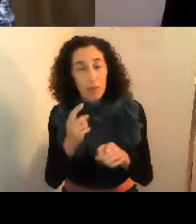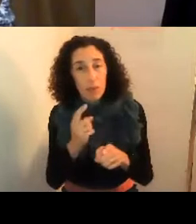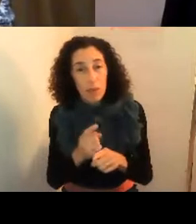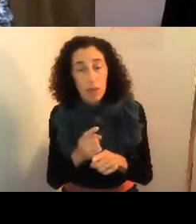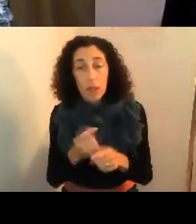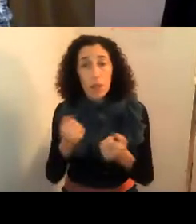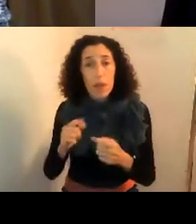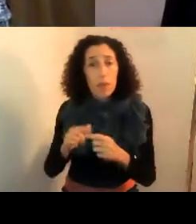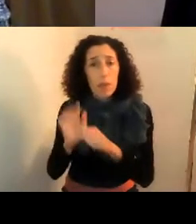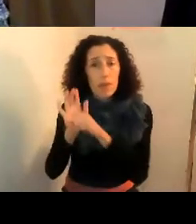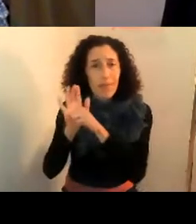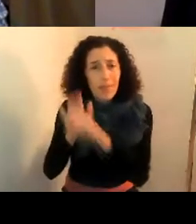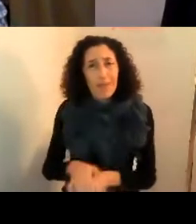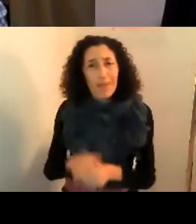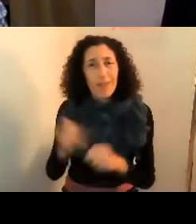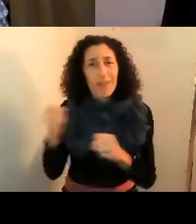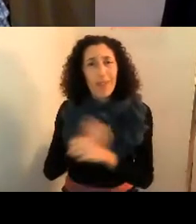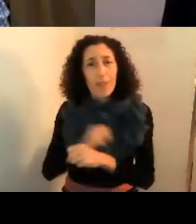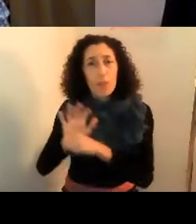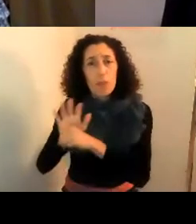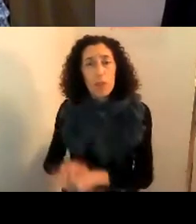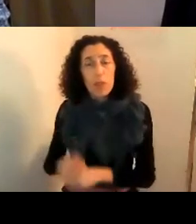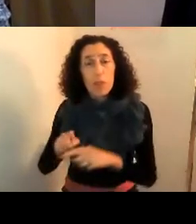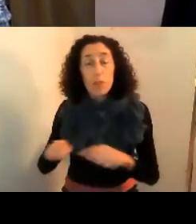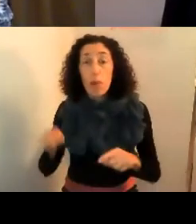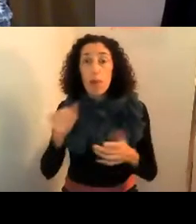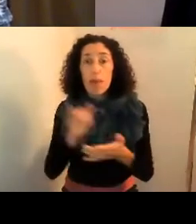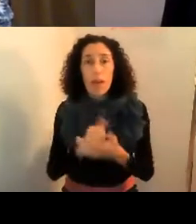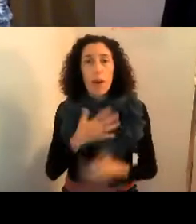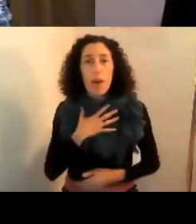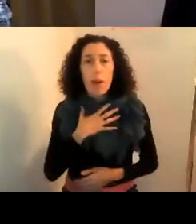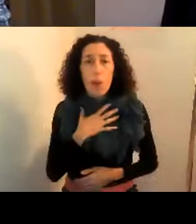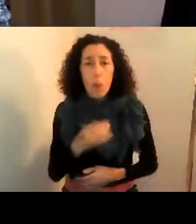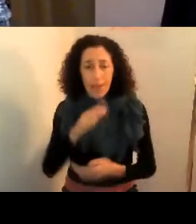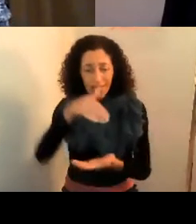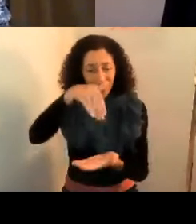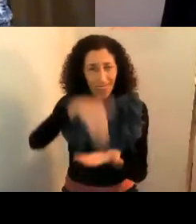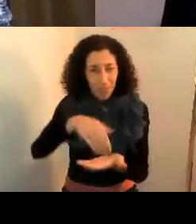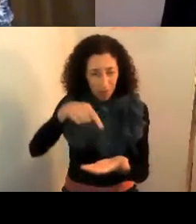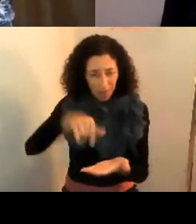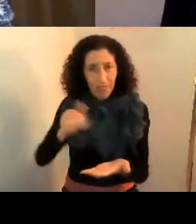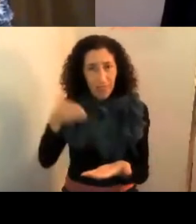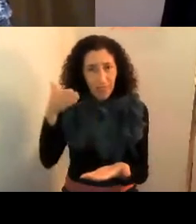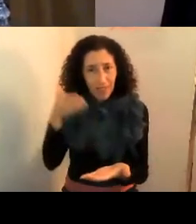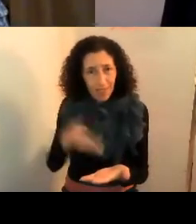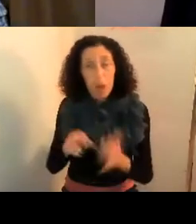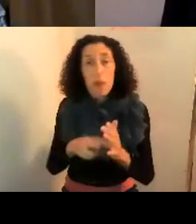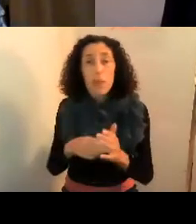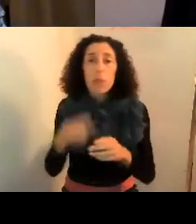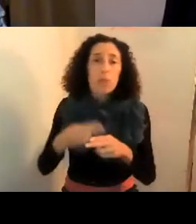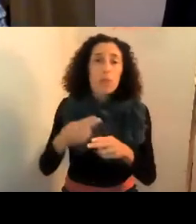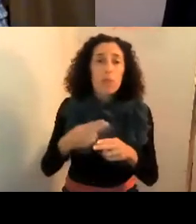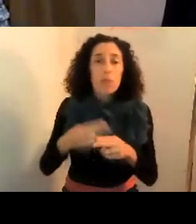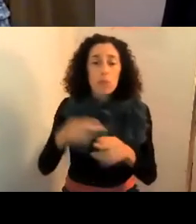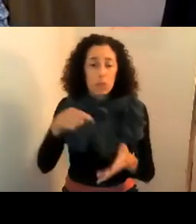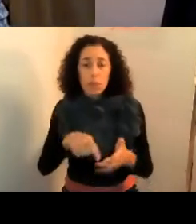you know, when we talk about decolonizing, that's still making the colonizer the, you know, your central kind of